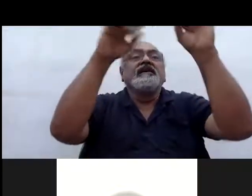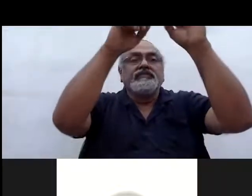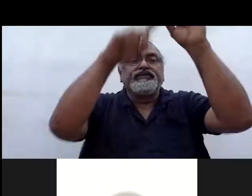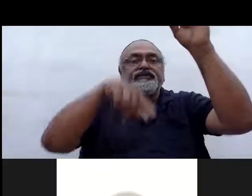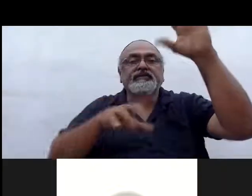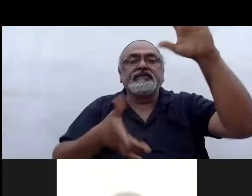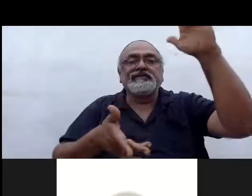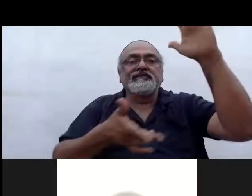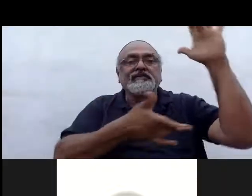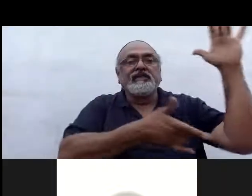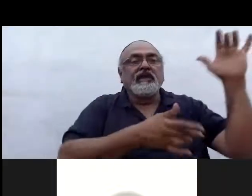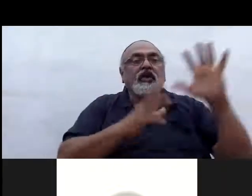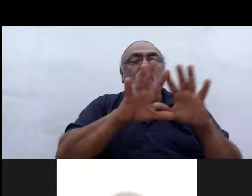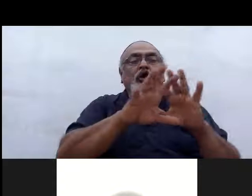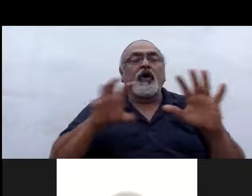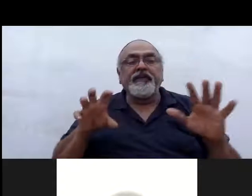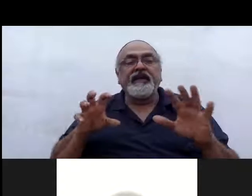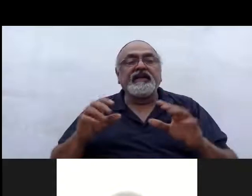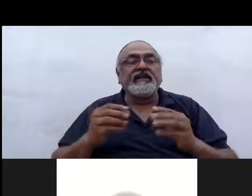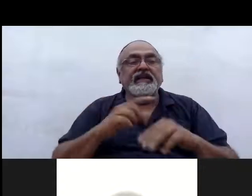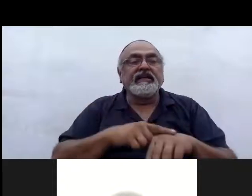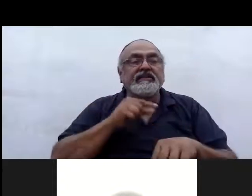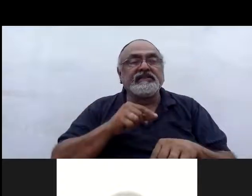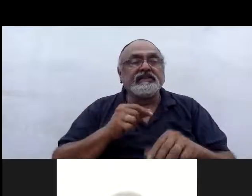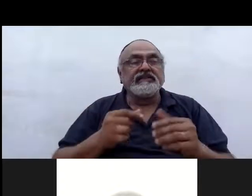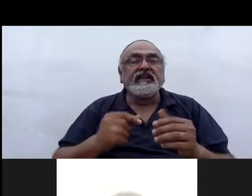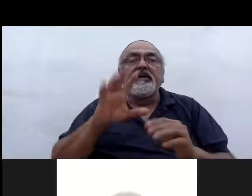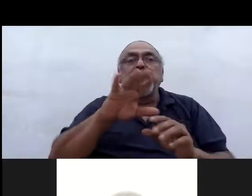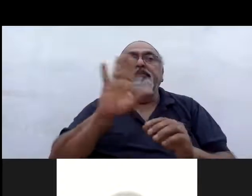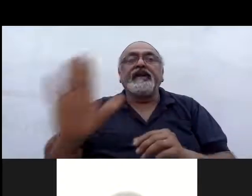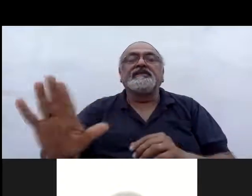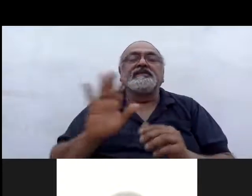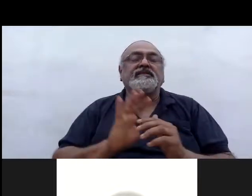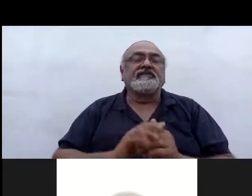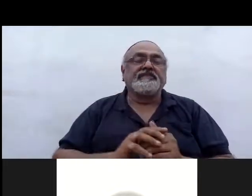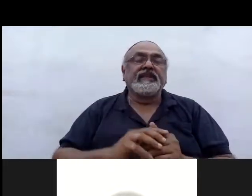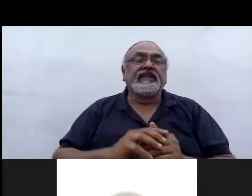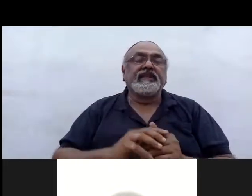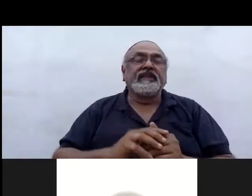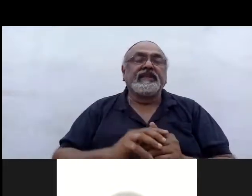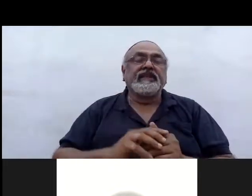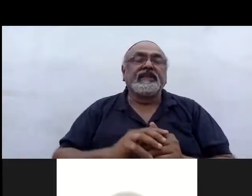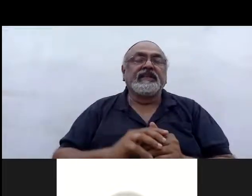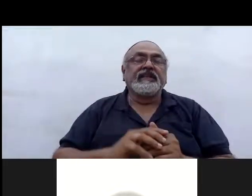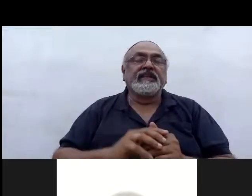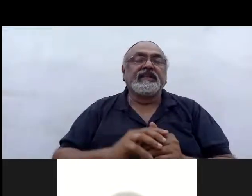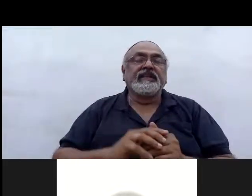person, and the person will be tempted, definitely tempted, to just copy paste and put the heading facts and give it in